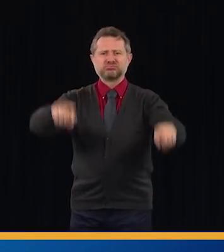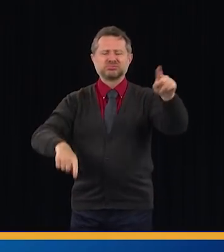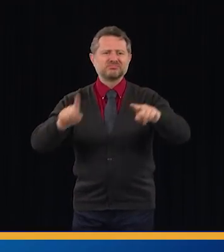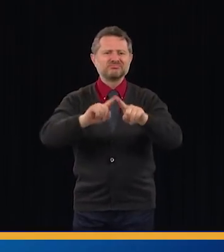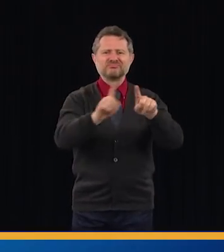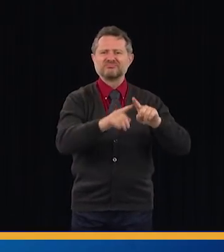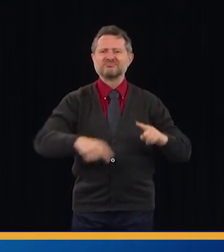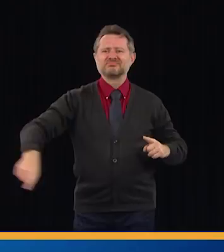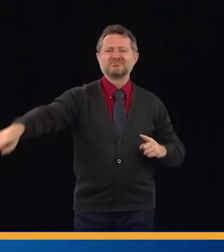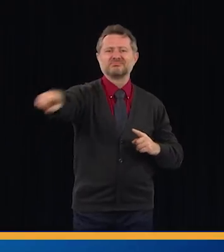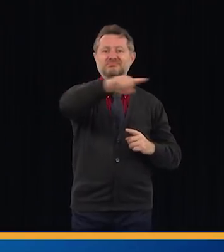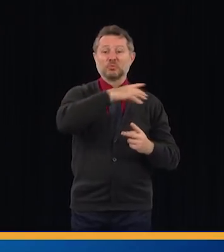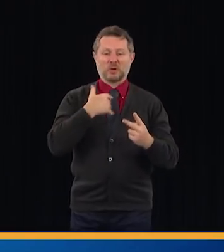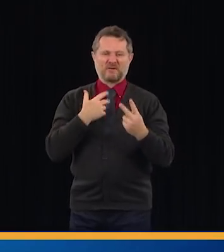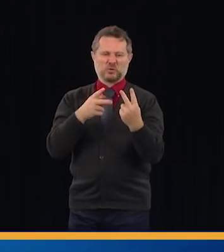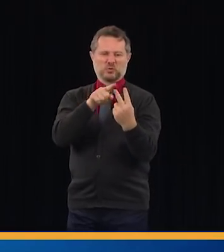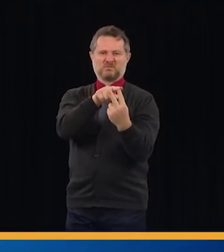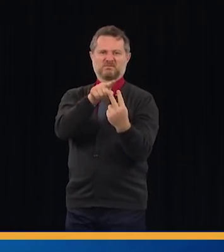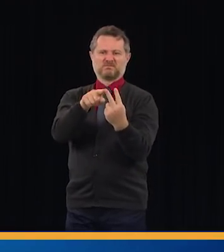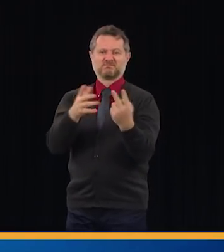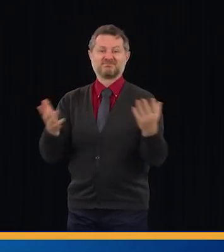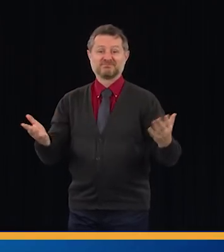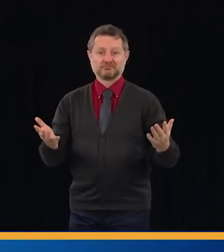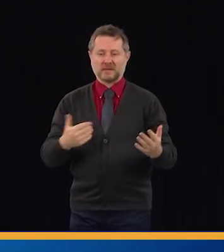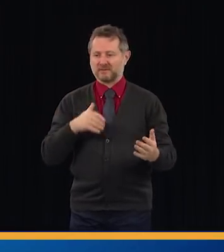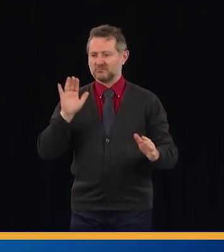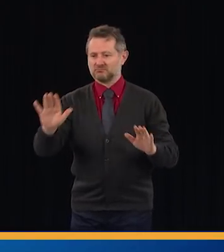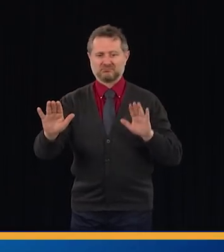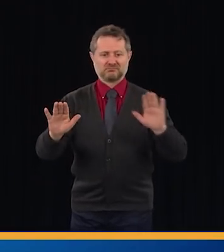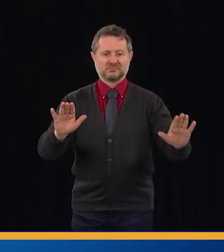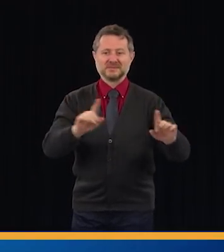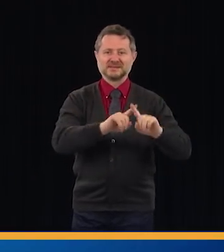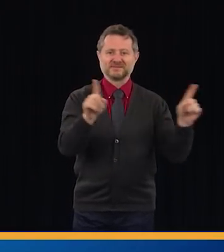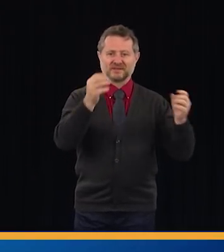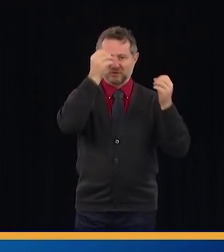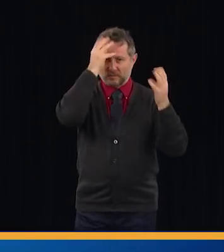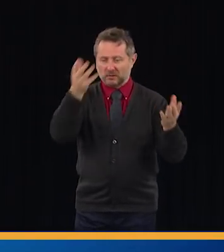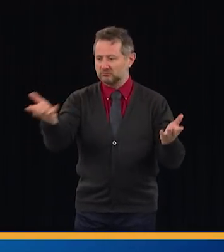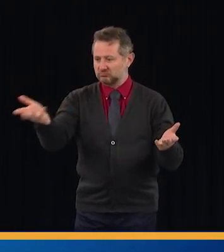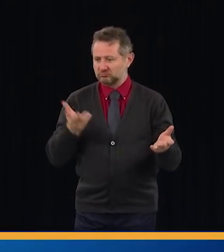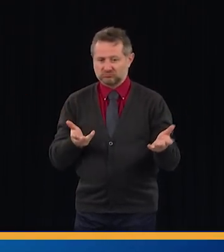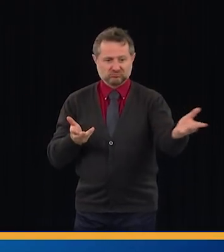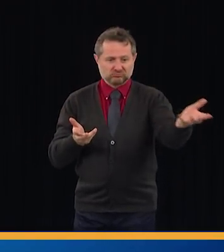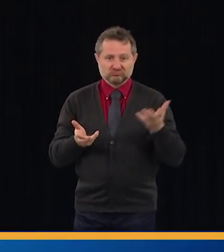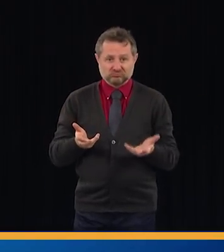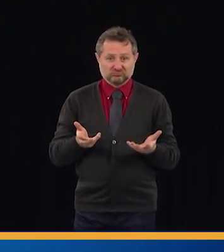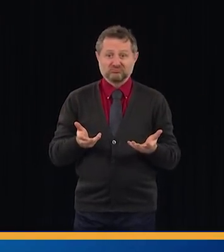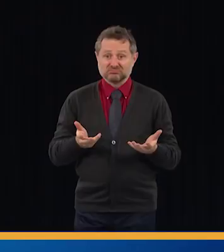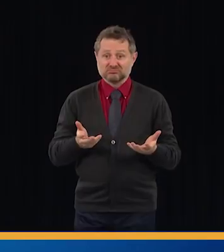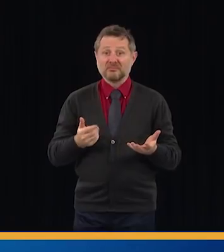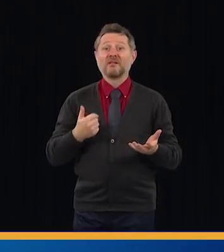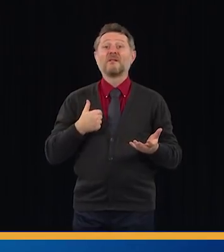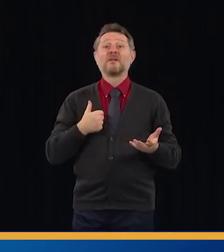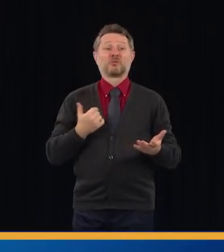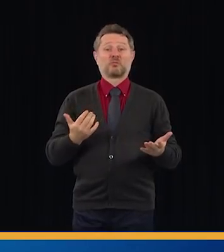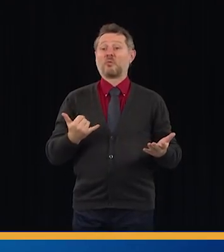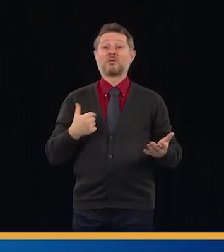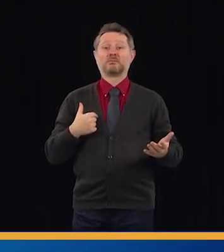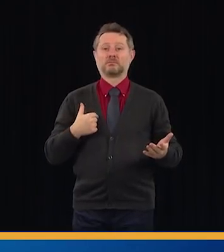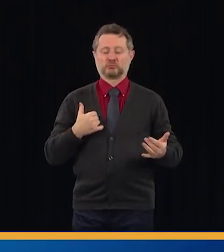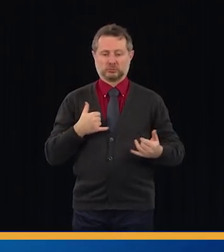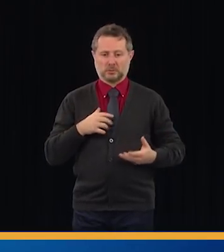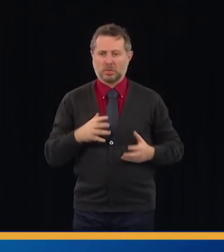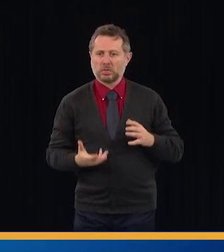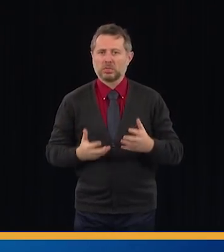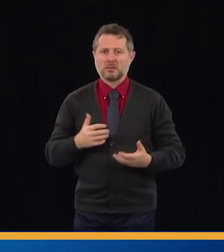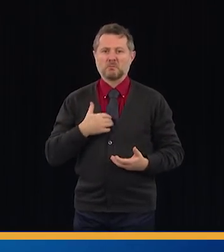different pieces of information we have. I'm trying to work through the mixed emotions for myself,